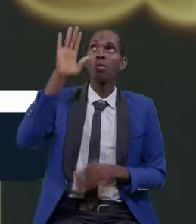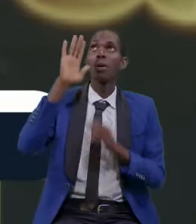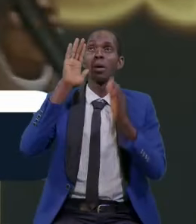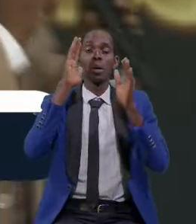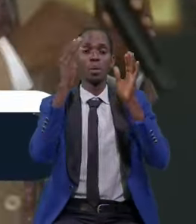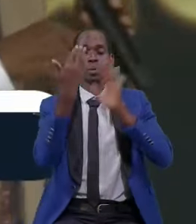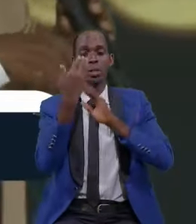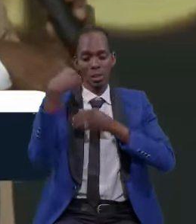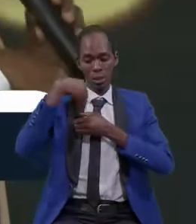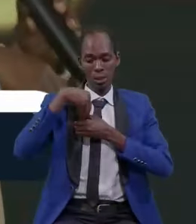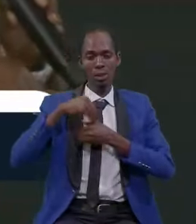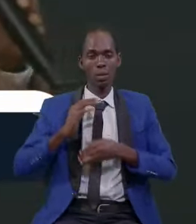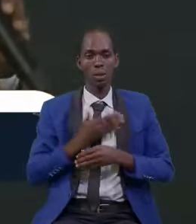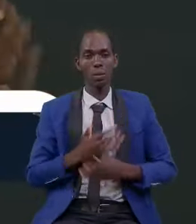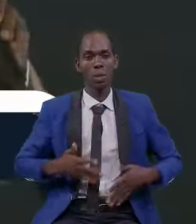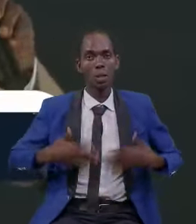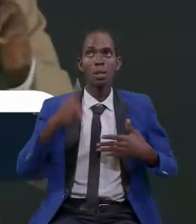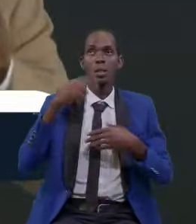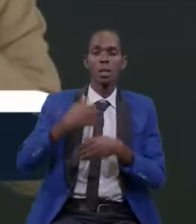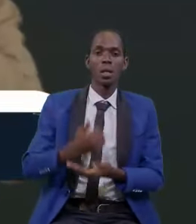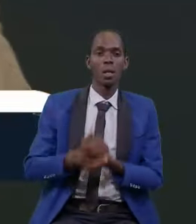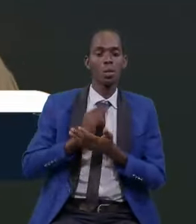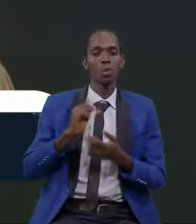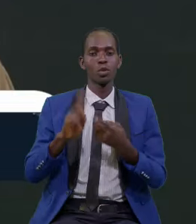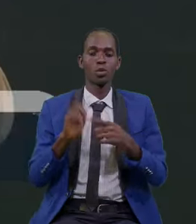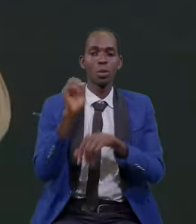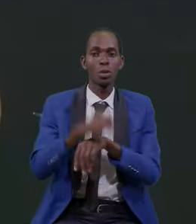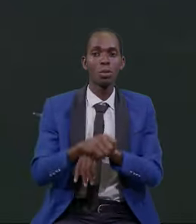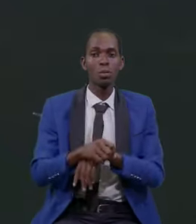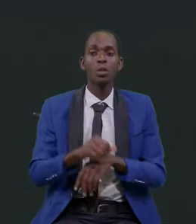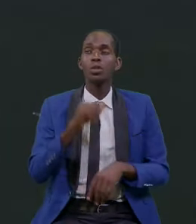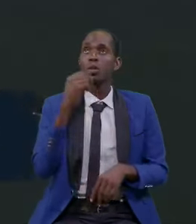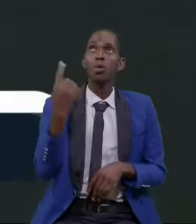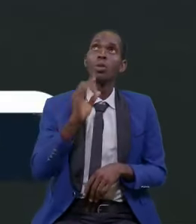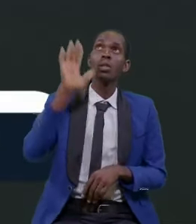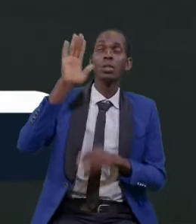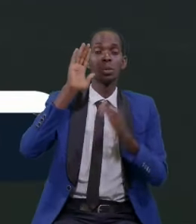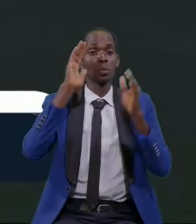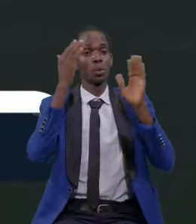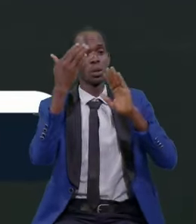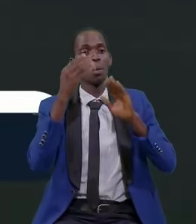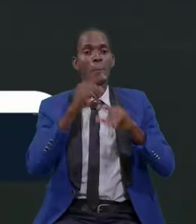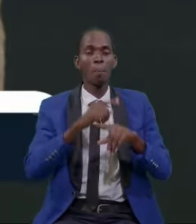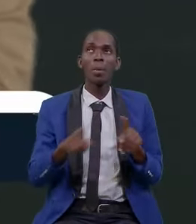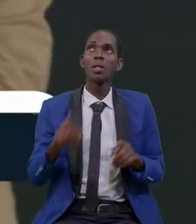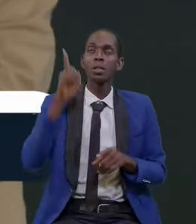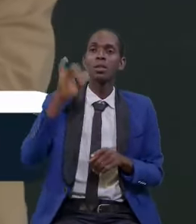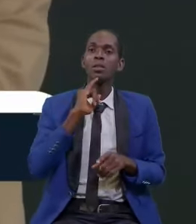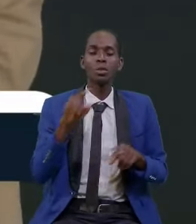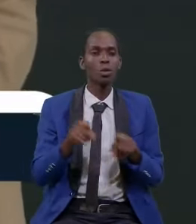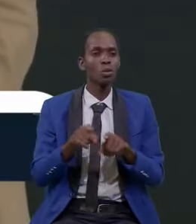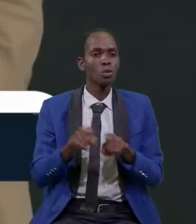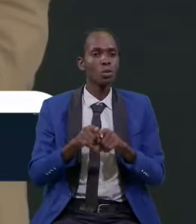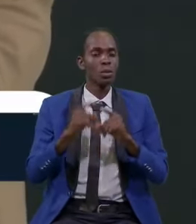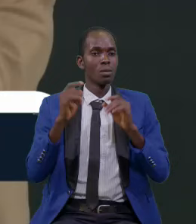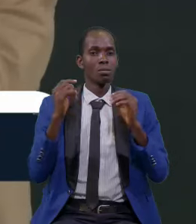lives, he makes us overcome. Not only that, his presence is prominent in our lives. On our